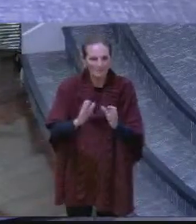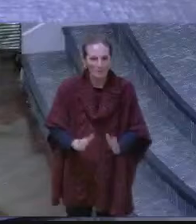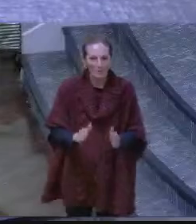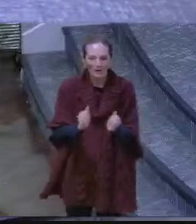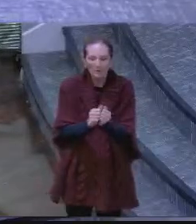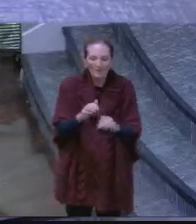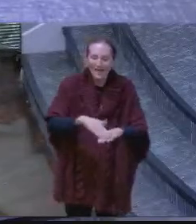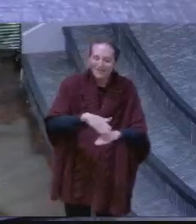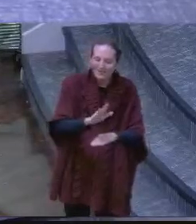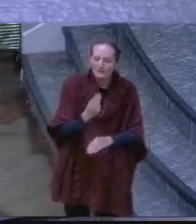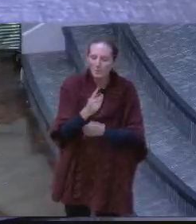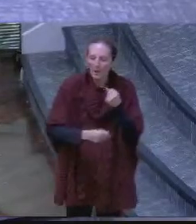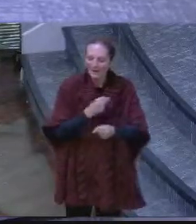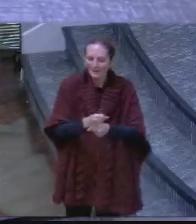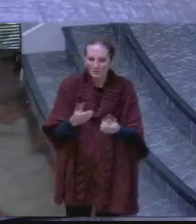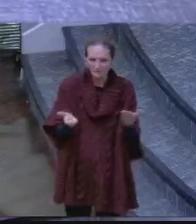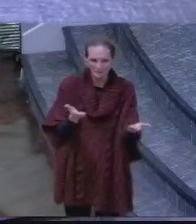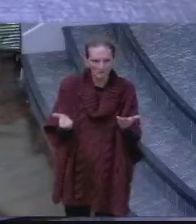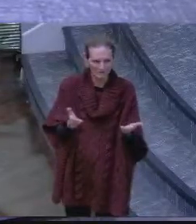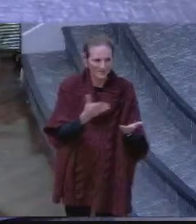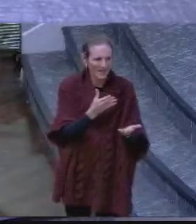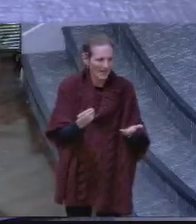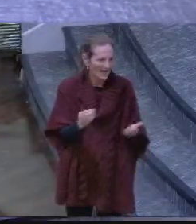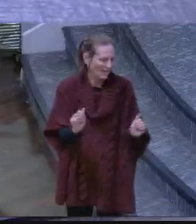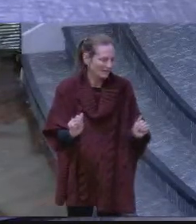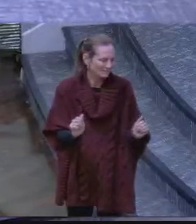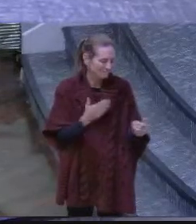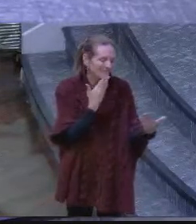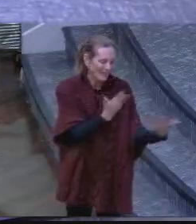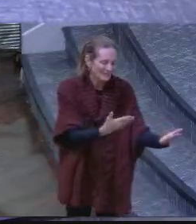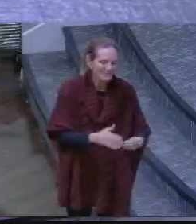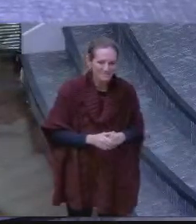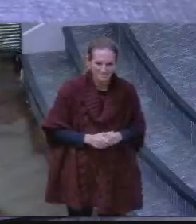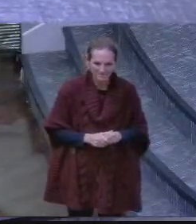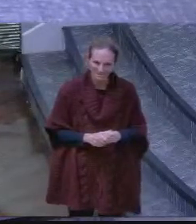this award, and you can use that link. Thank you so much.